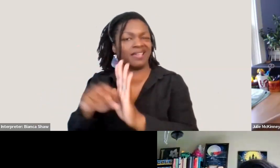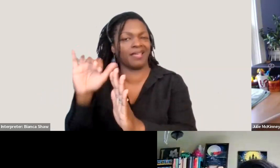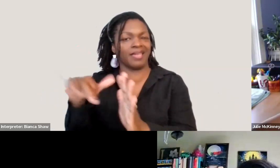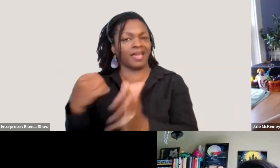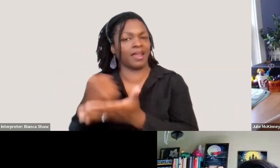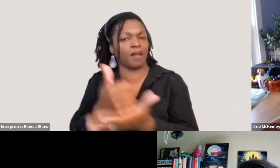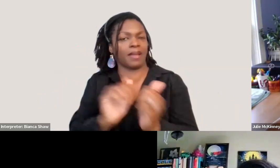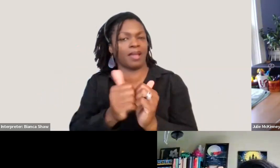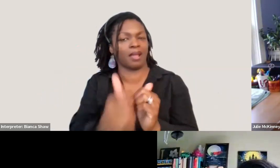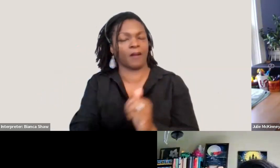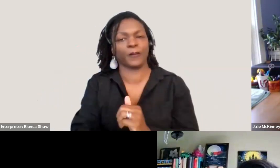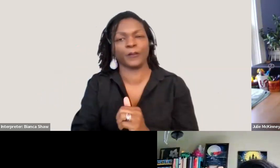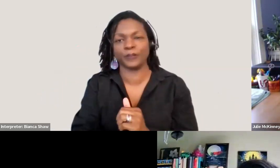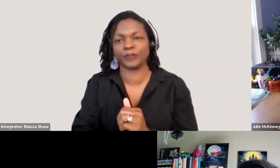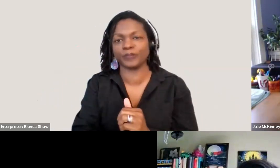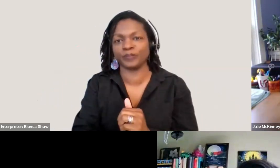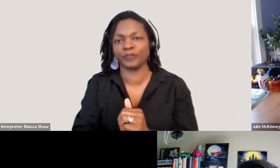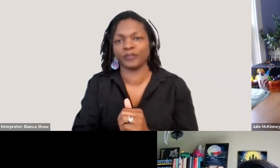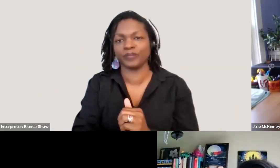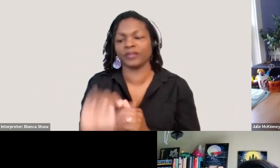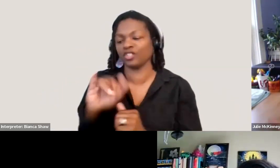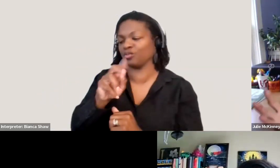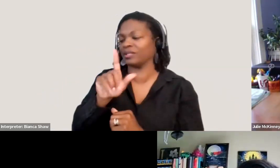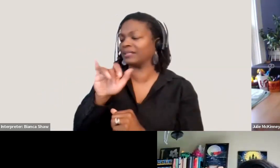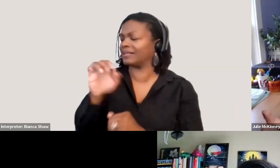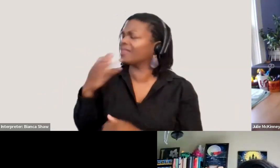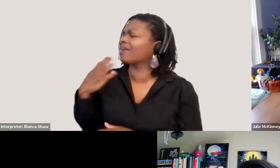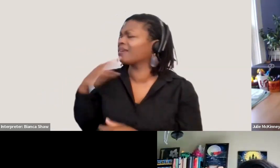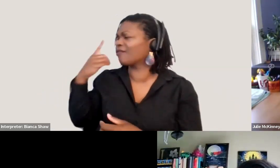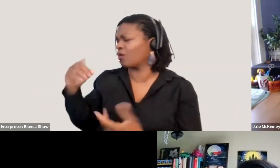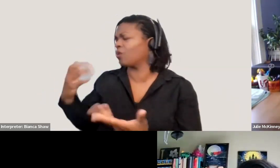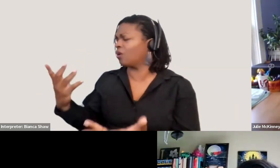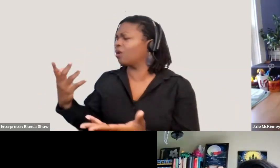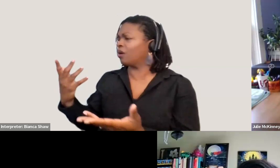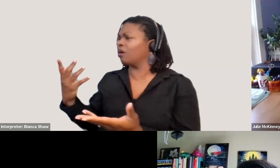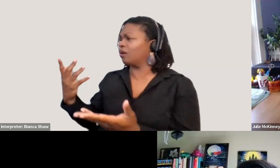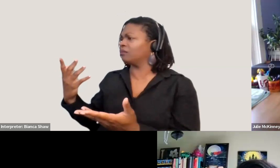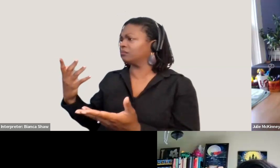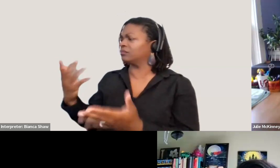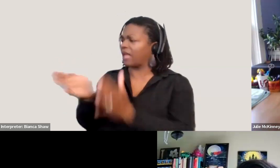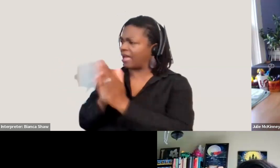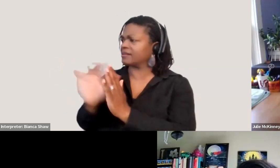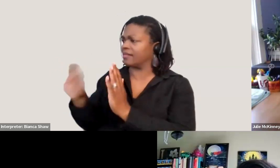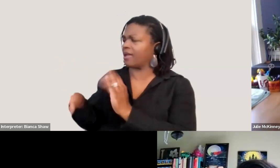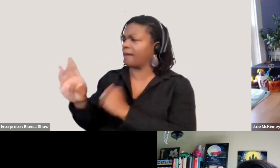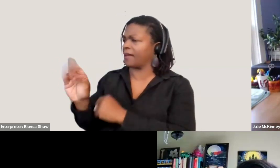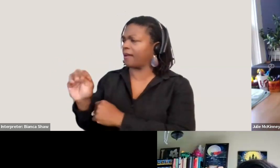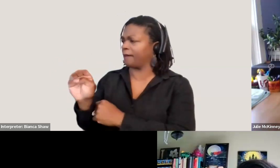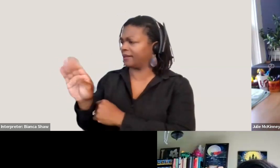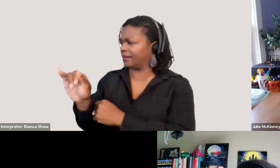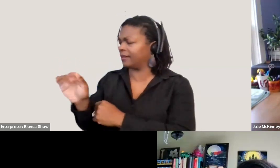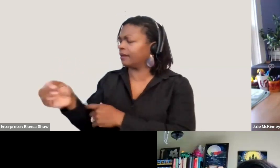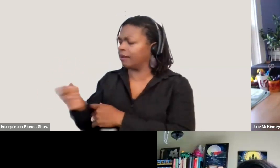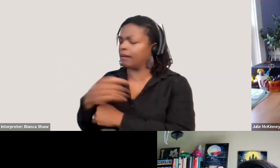asking that, Bambi, because that is something that we really want to do well. And we want to make